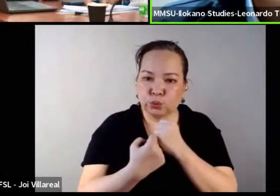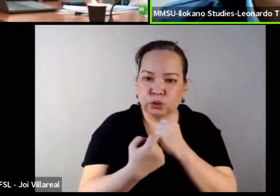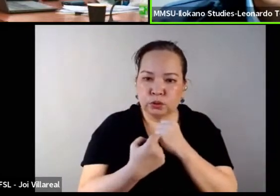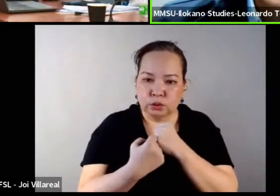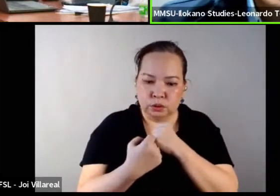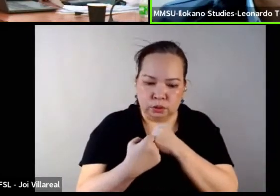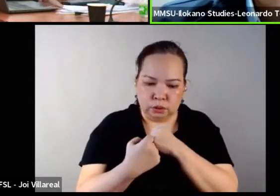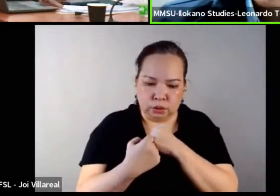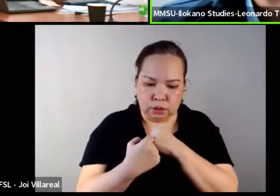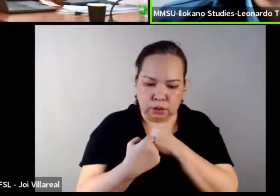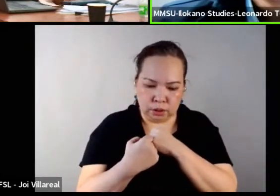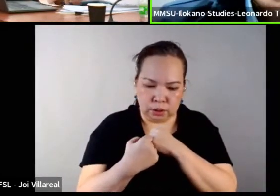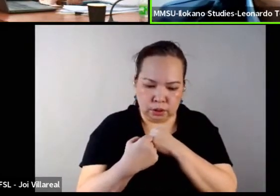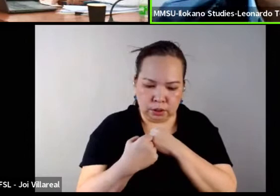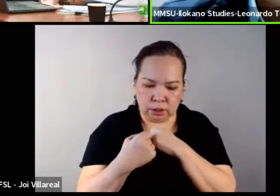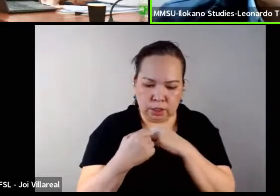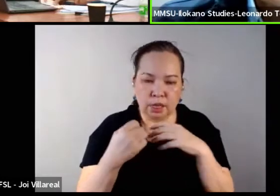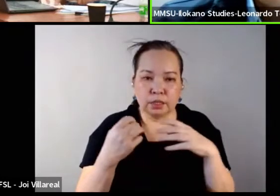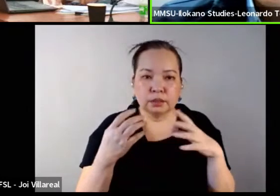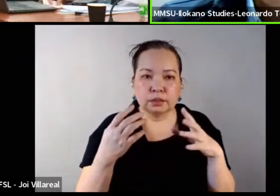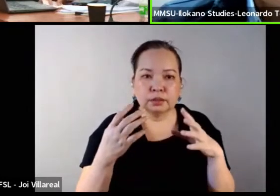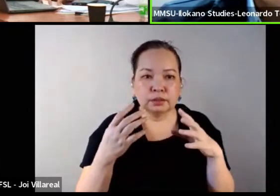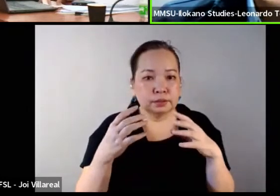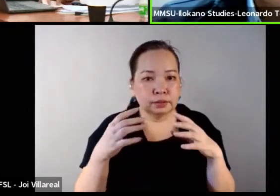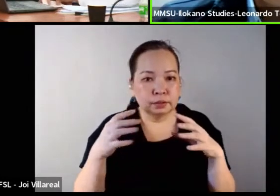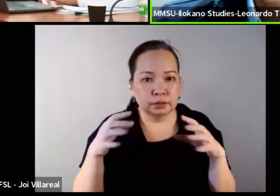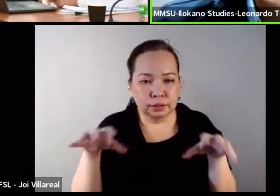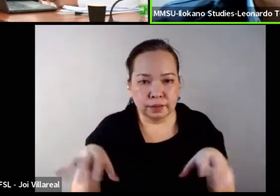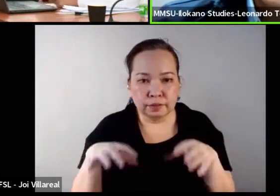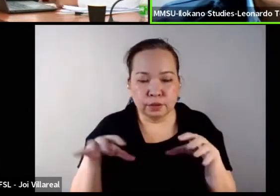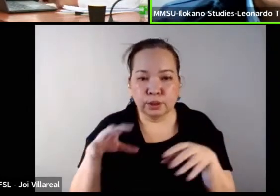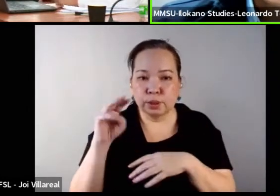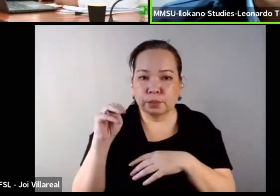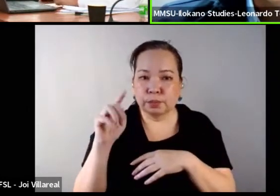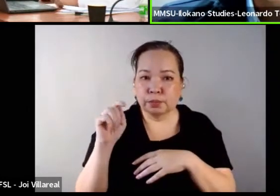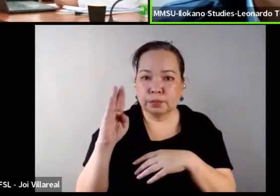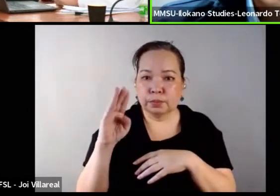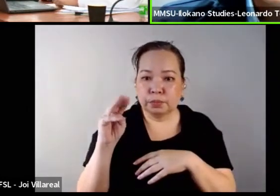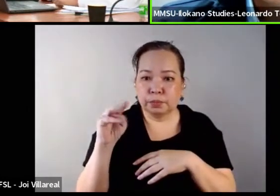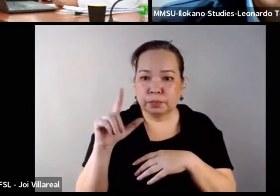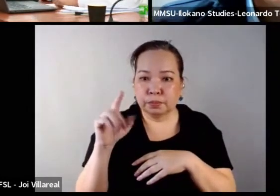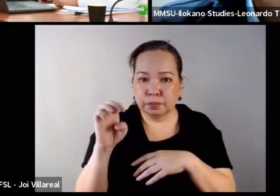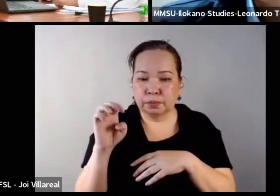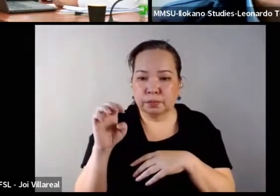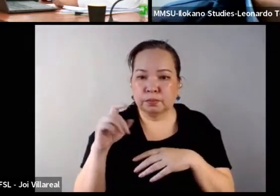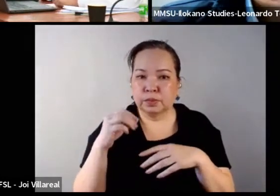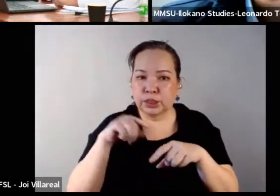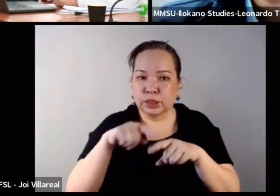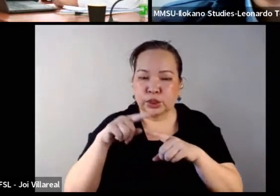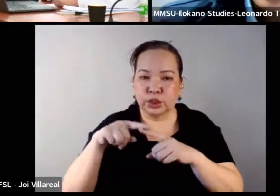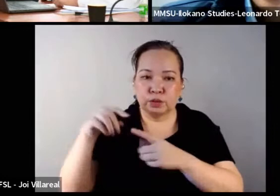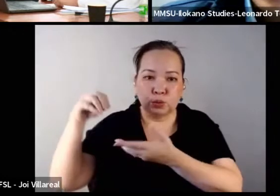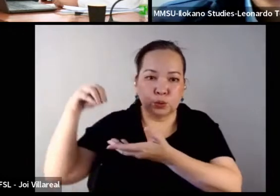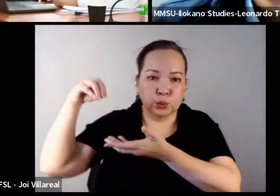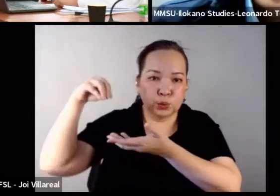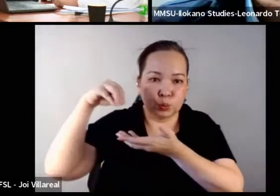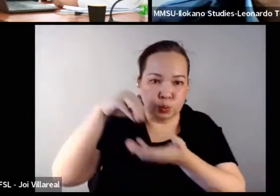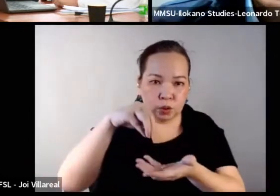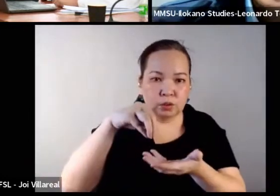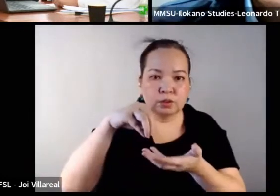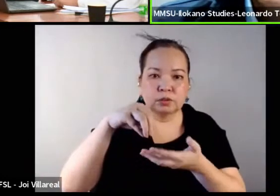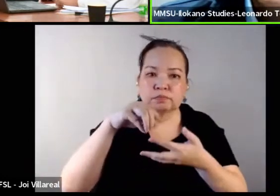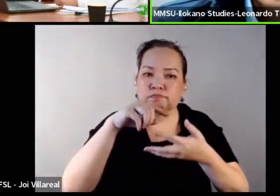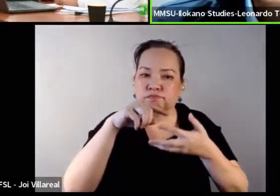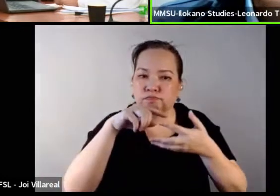efforts towards MTB-MLE. Number four, provide competent research and scholarship grants to MTB-MLE teachers